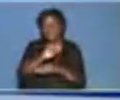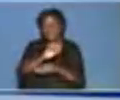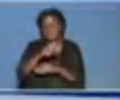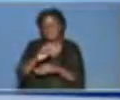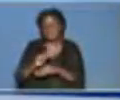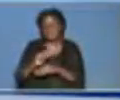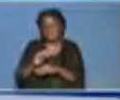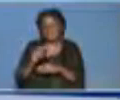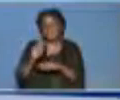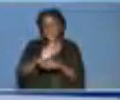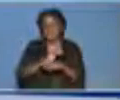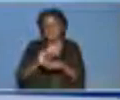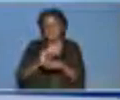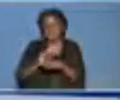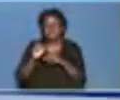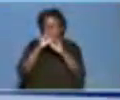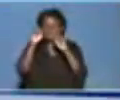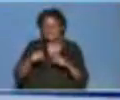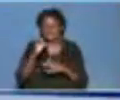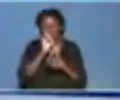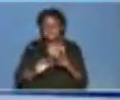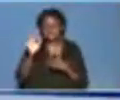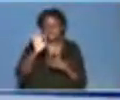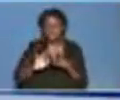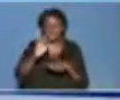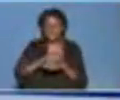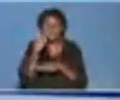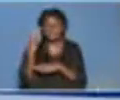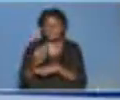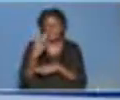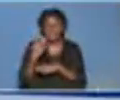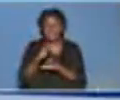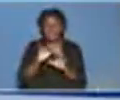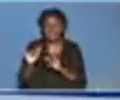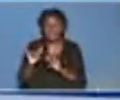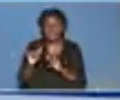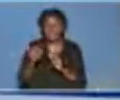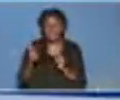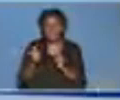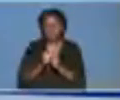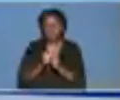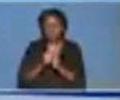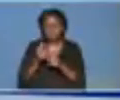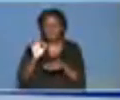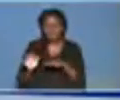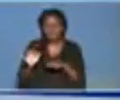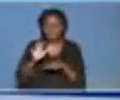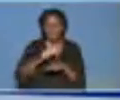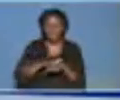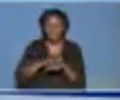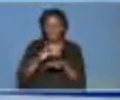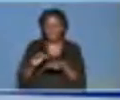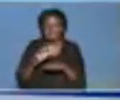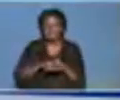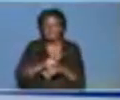Friday, leaving the island in a generation deficit as well as intermittent outages. This was compounded by the temporary